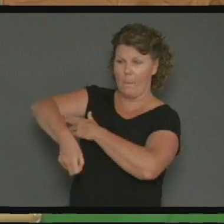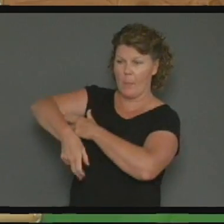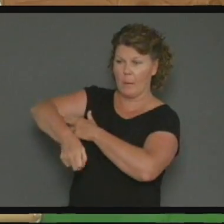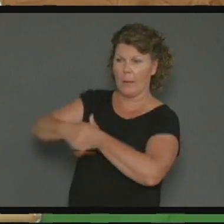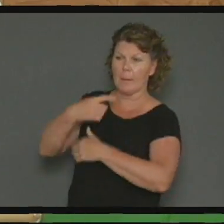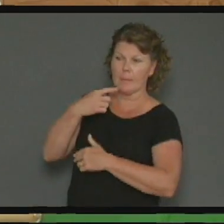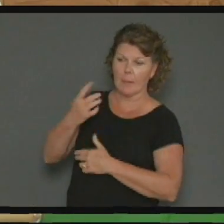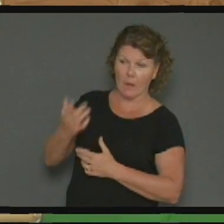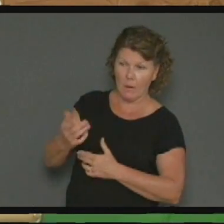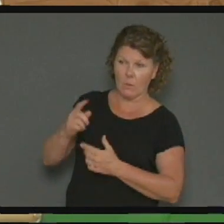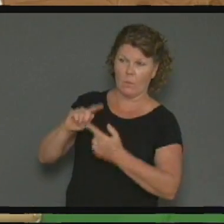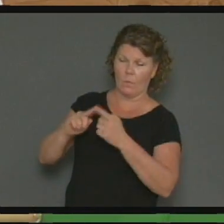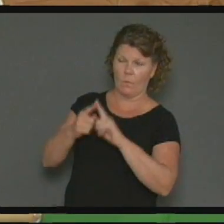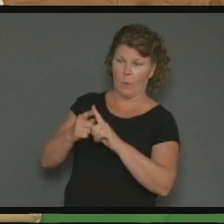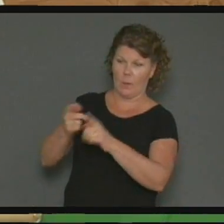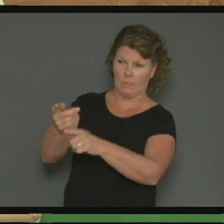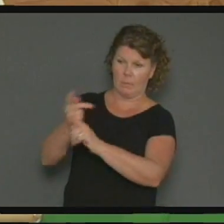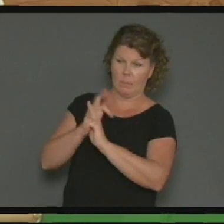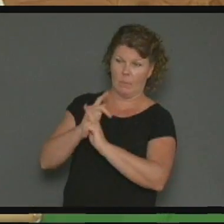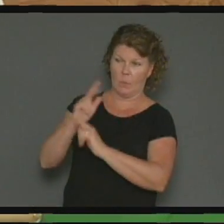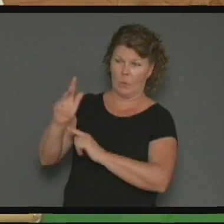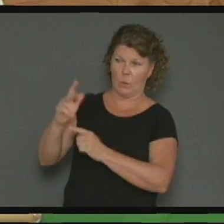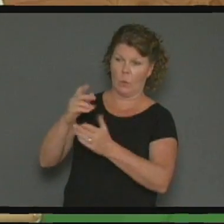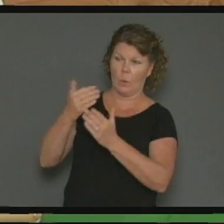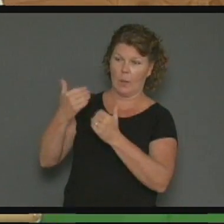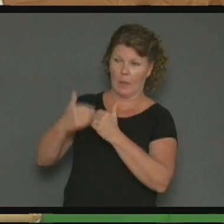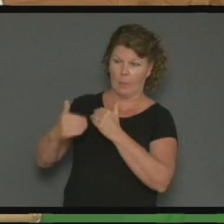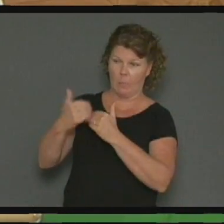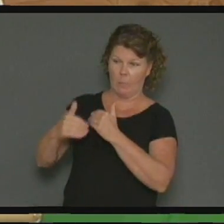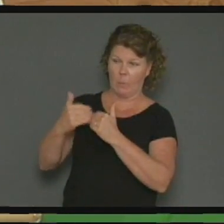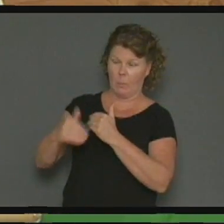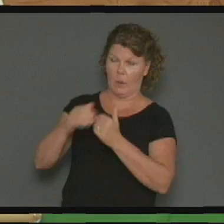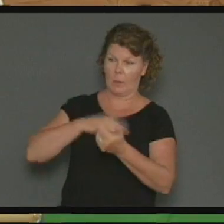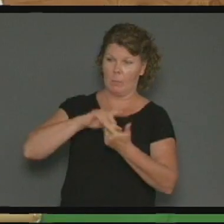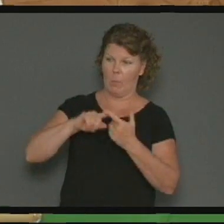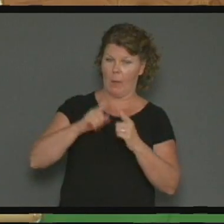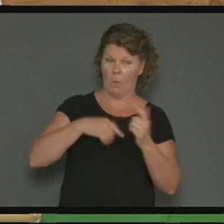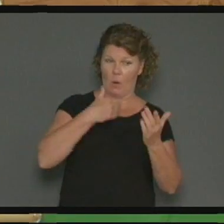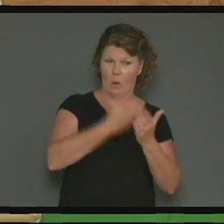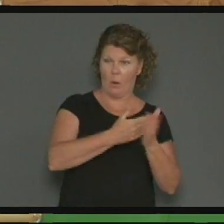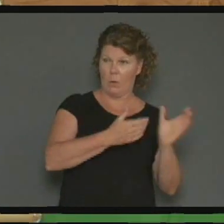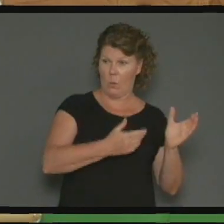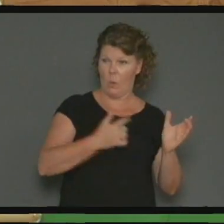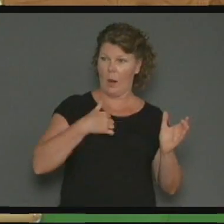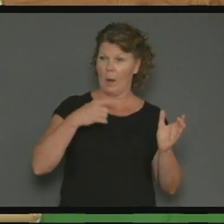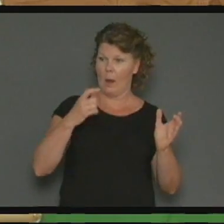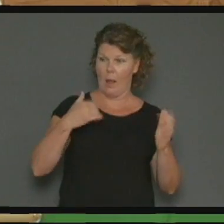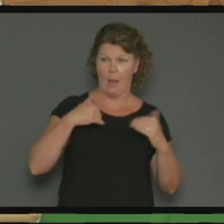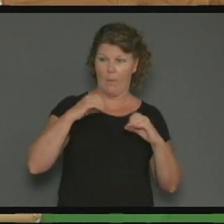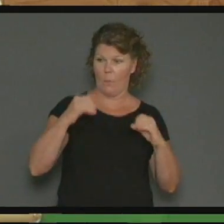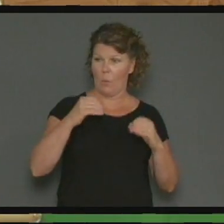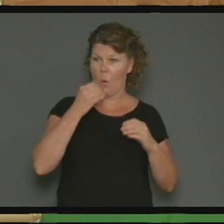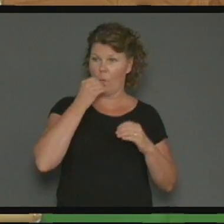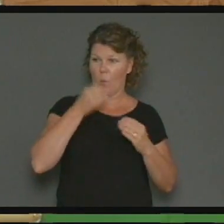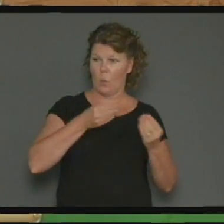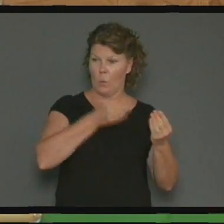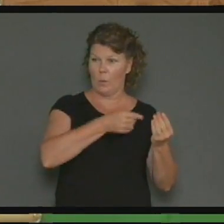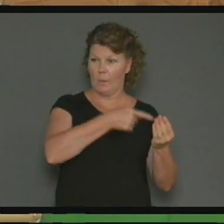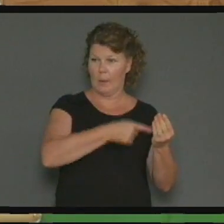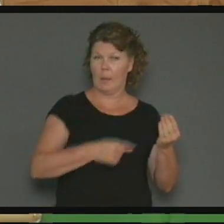him, Friend, lend me 3 loaves, for a friend of mine has arrived on a journey, and I have nothing to set before